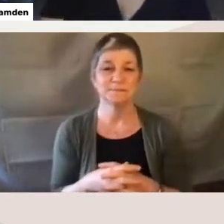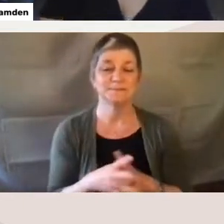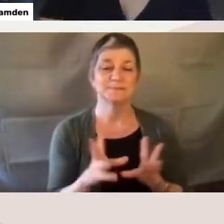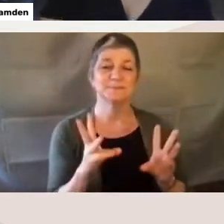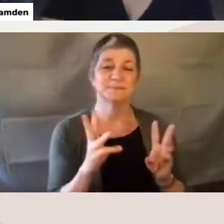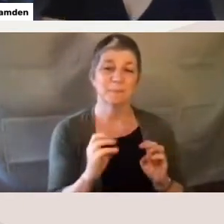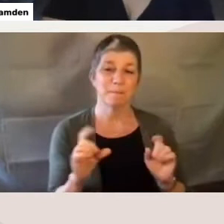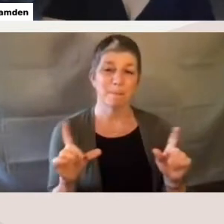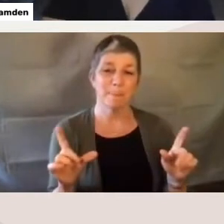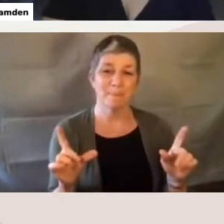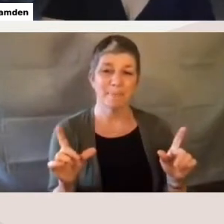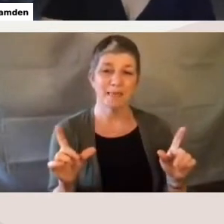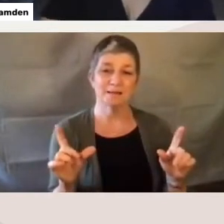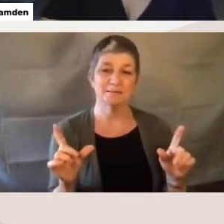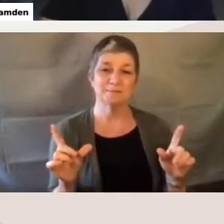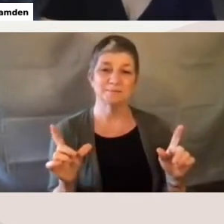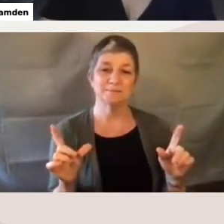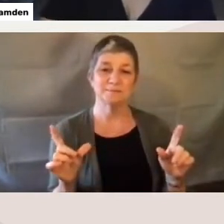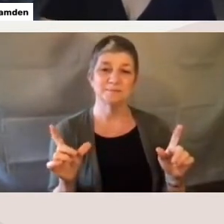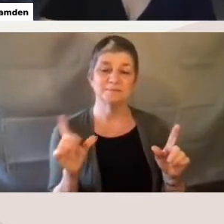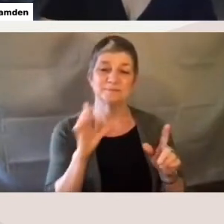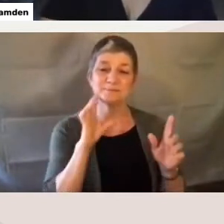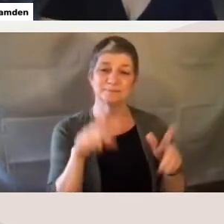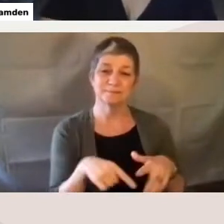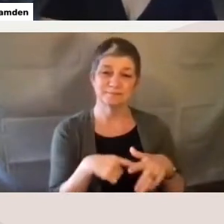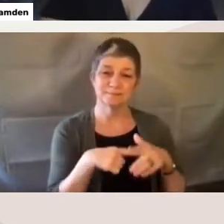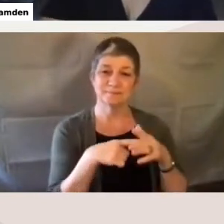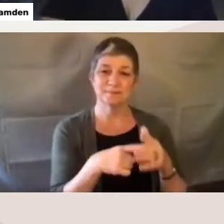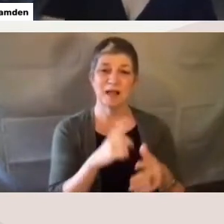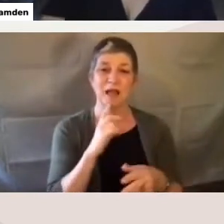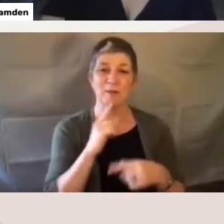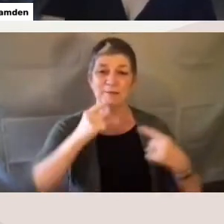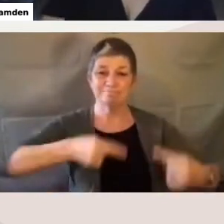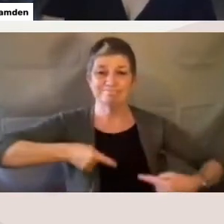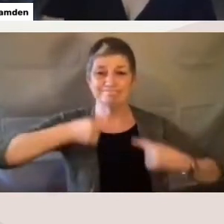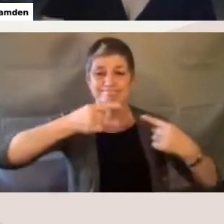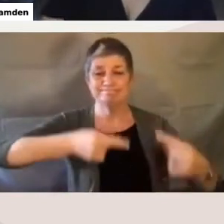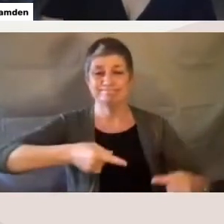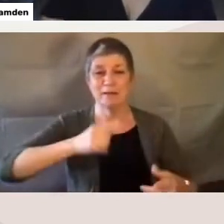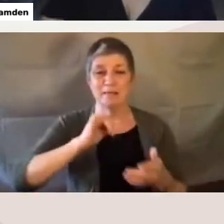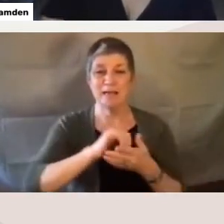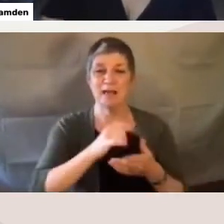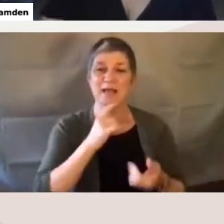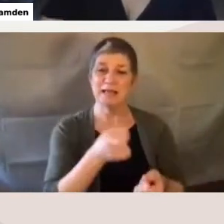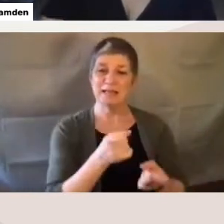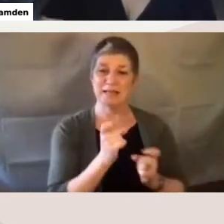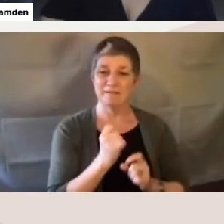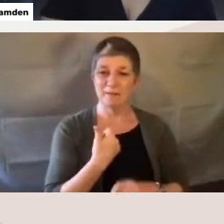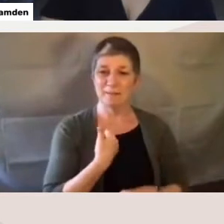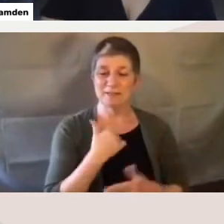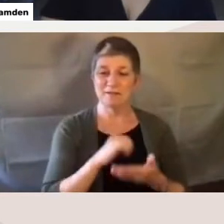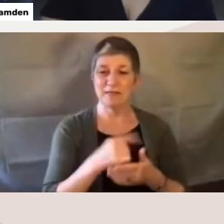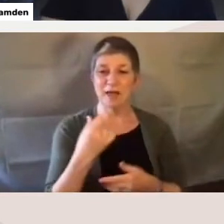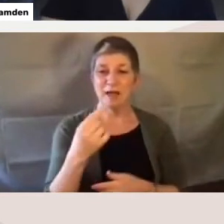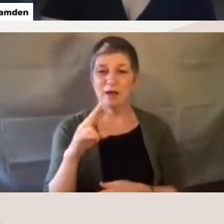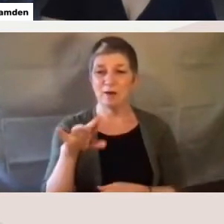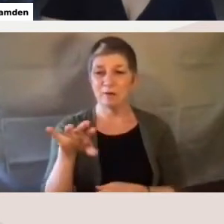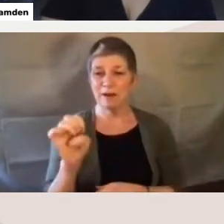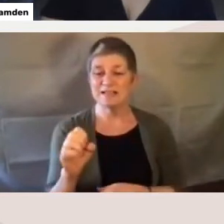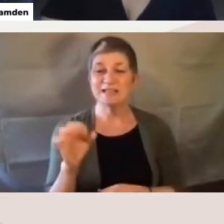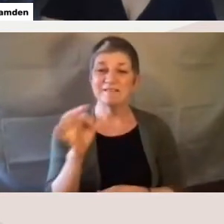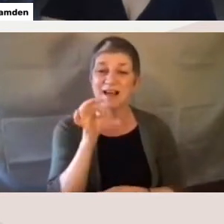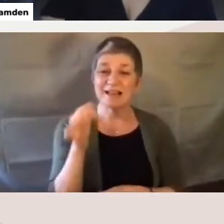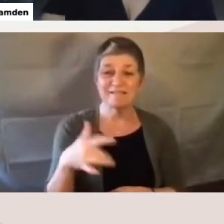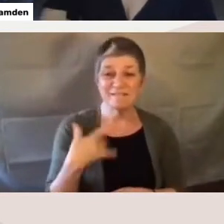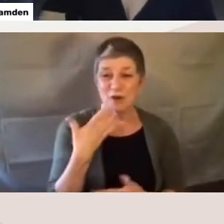Well, I just in the beginning I had a really hard time just like giving myself that grace. Like if I didn't feel good, that